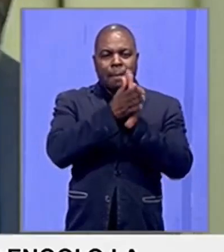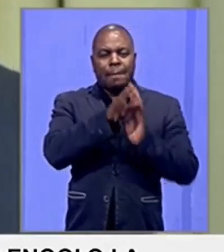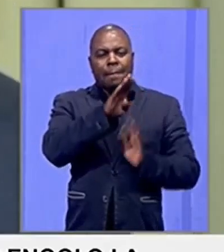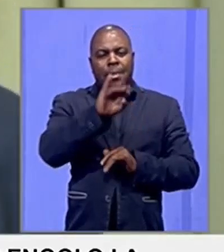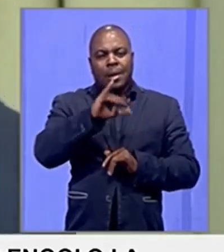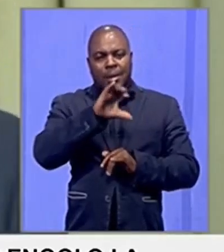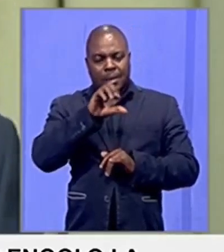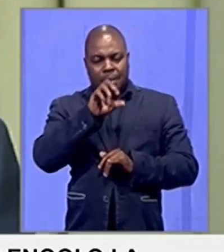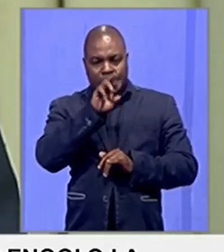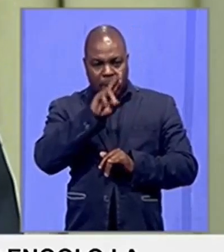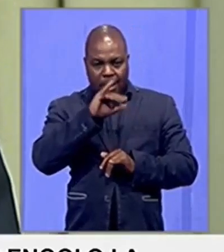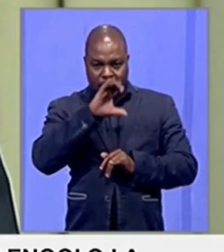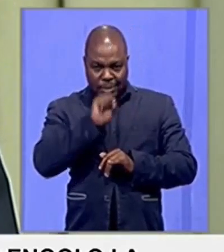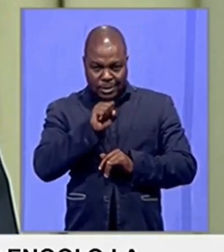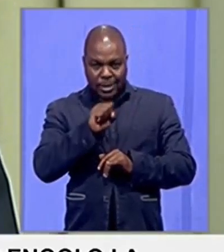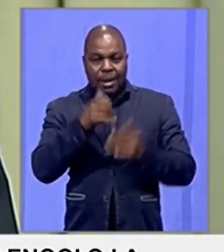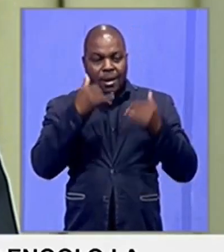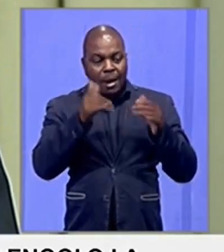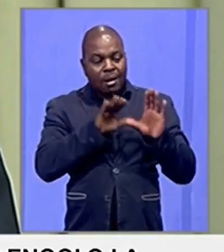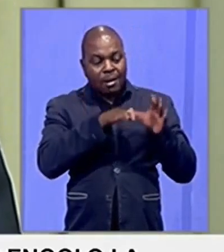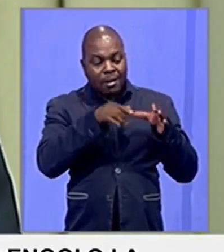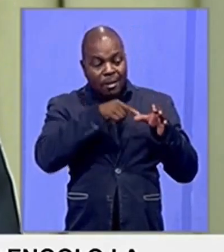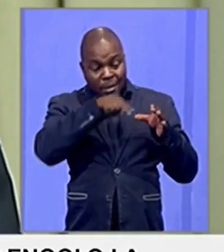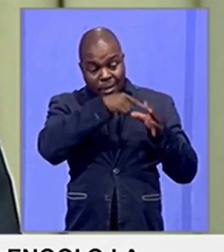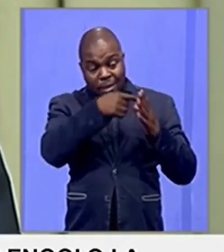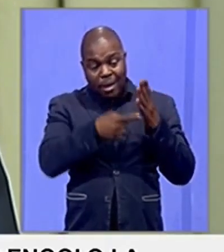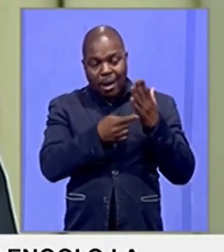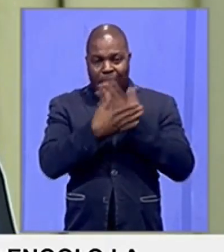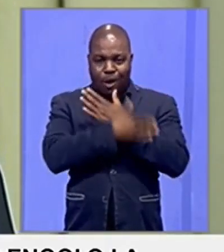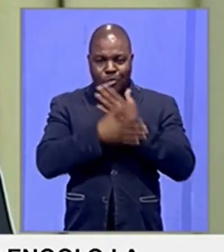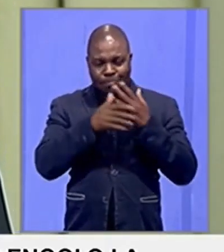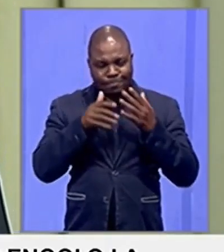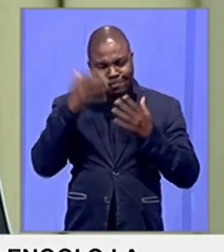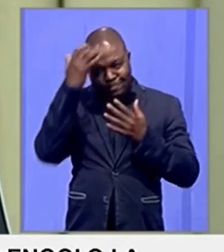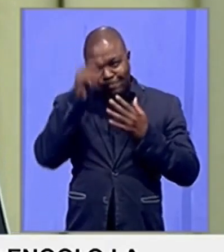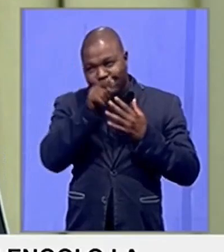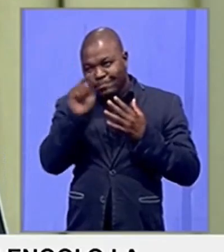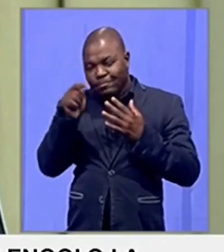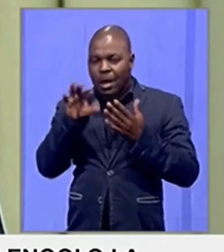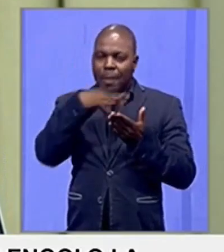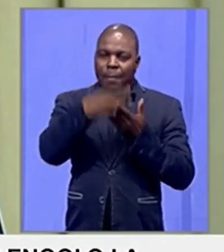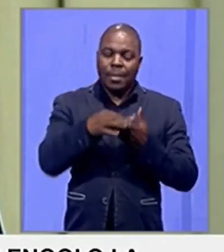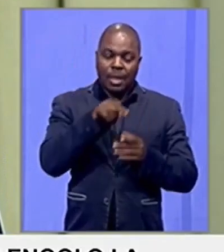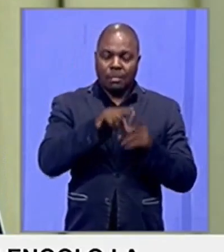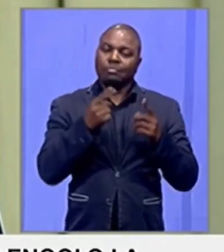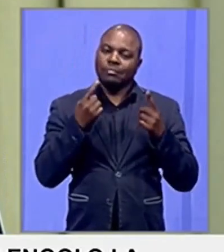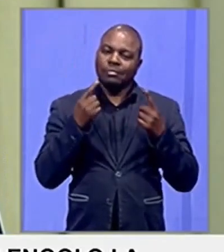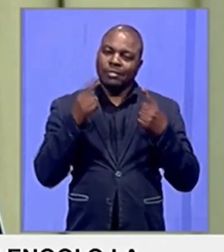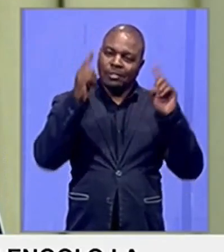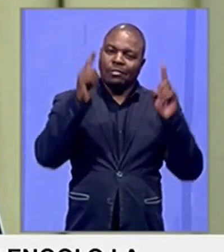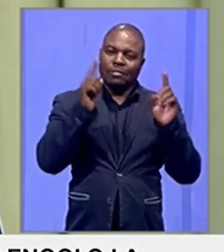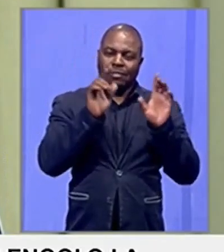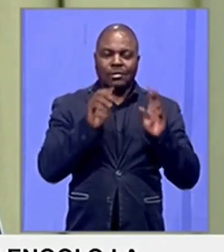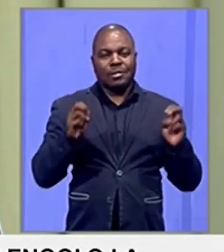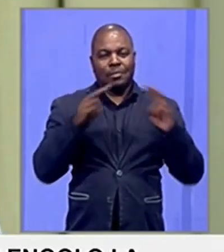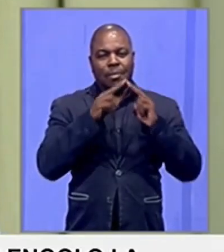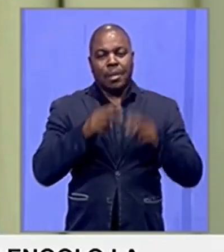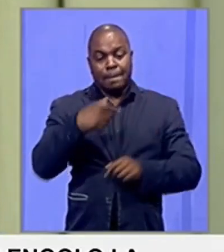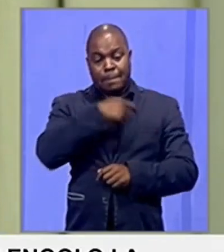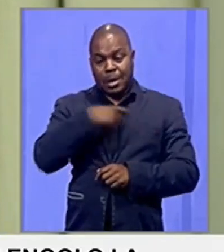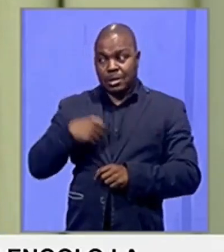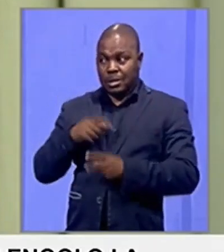member states will be considering. Therefore, it will be a very successful summit, and the president, alongside